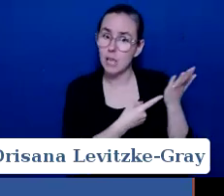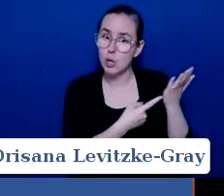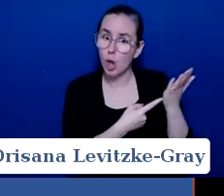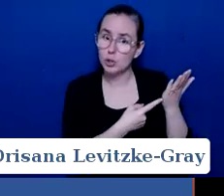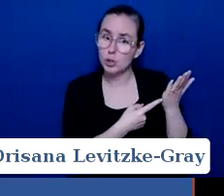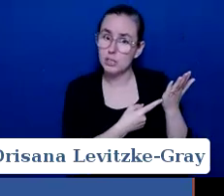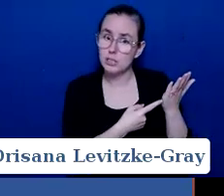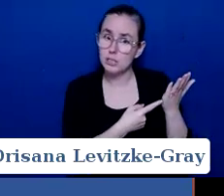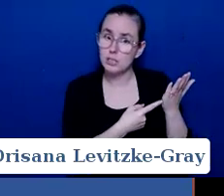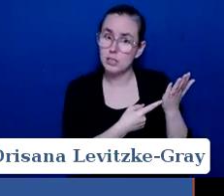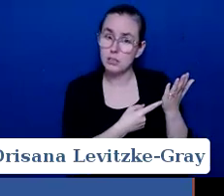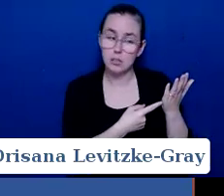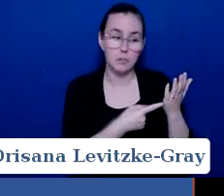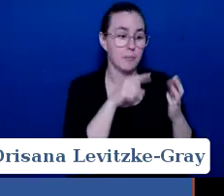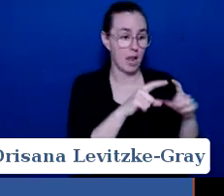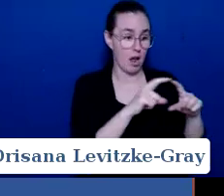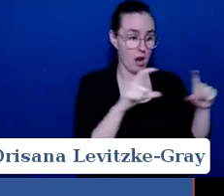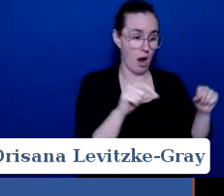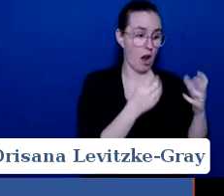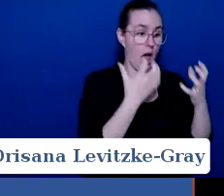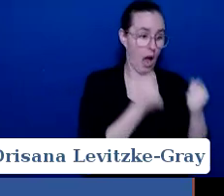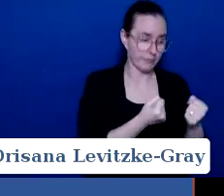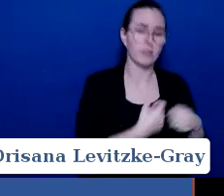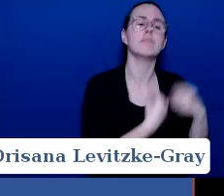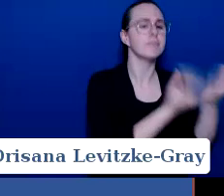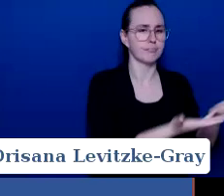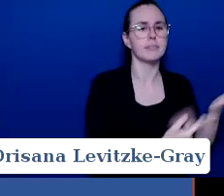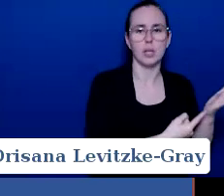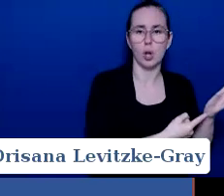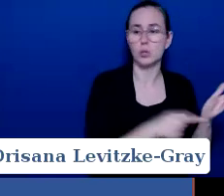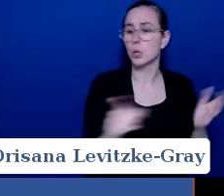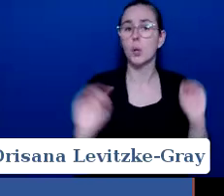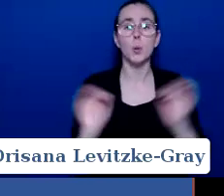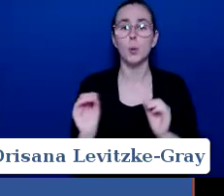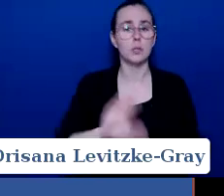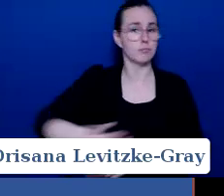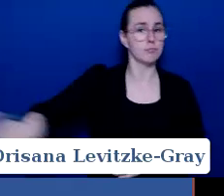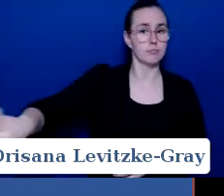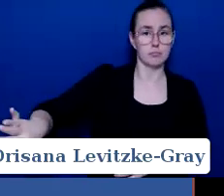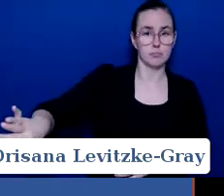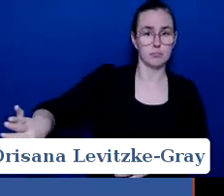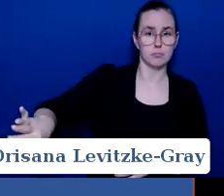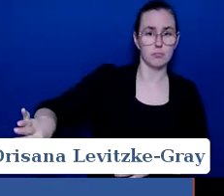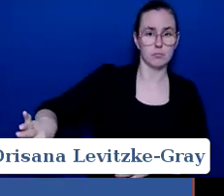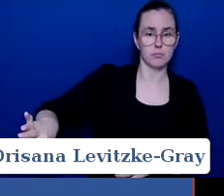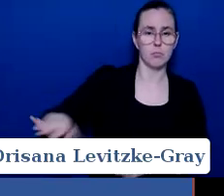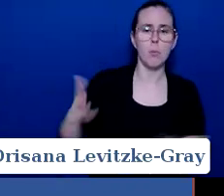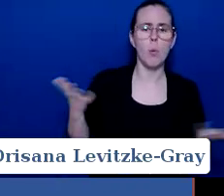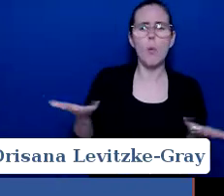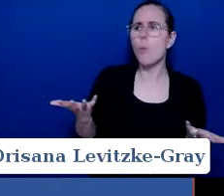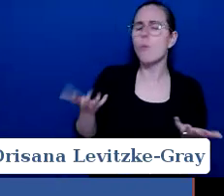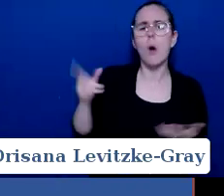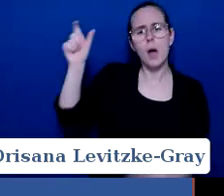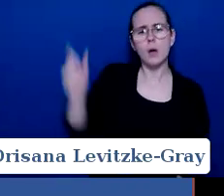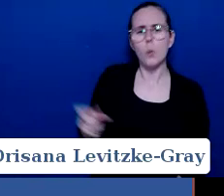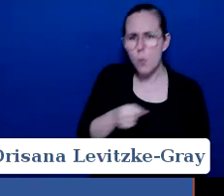not apply for a disability assessment and certification, for instance? So having a clarity on what kind of benefit